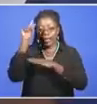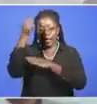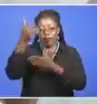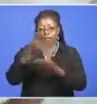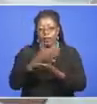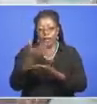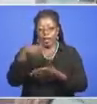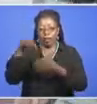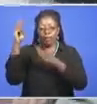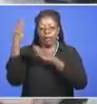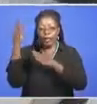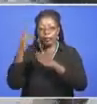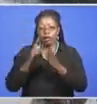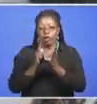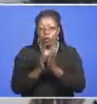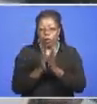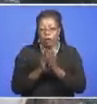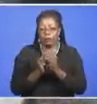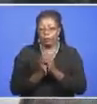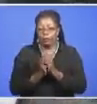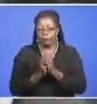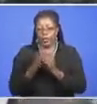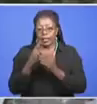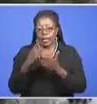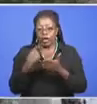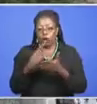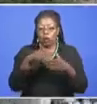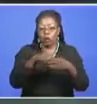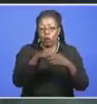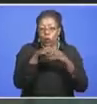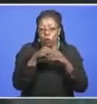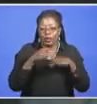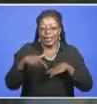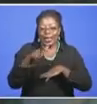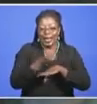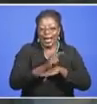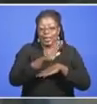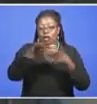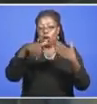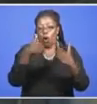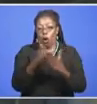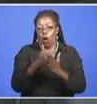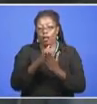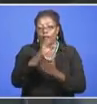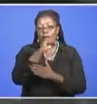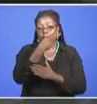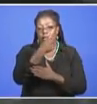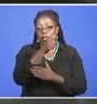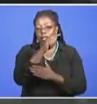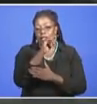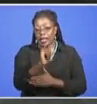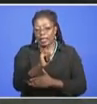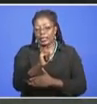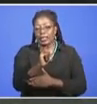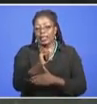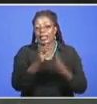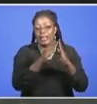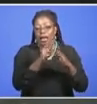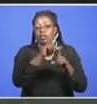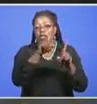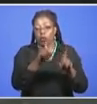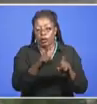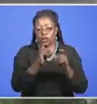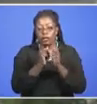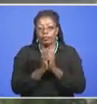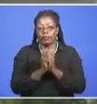law. Senator Folks was emphatic about who owns the land in all of the shanty towns in question. We advise that